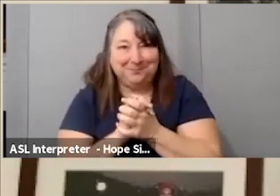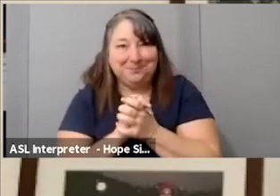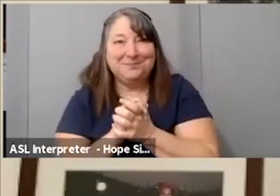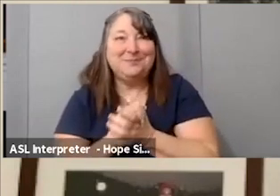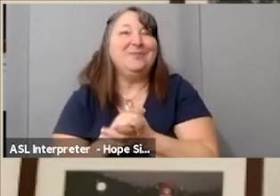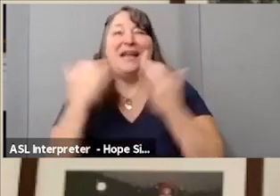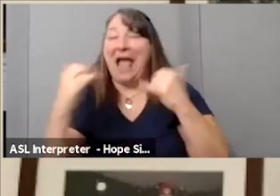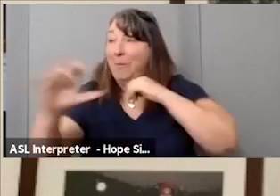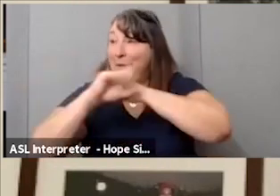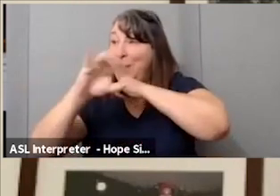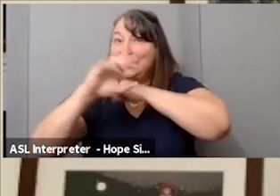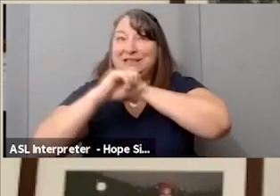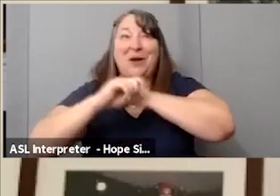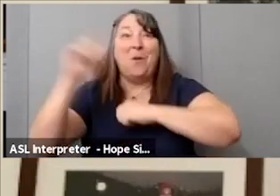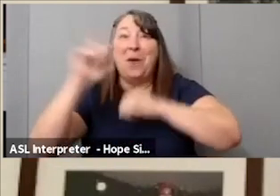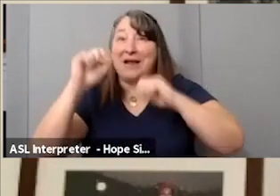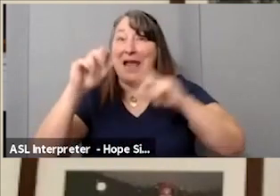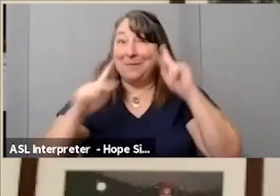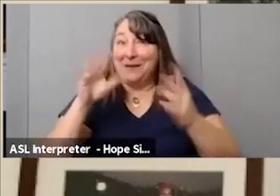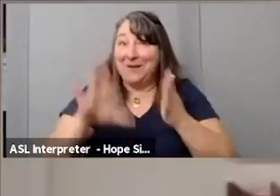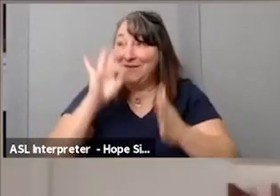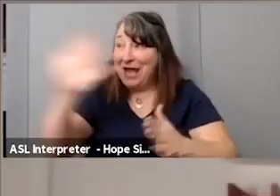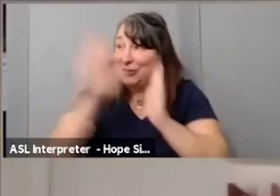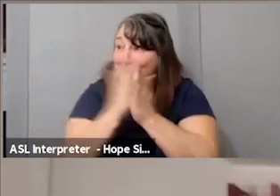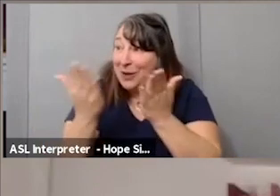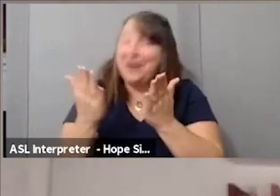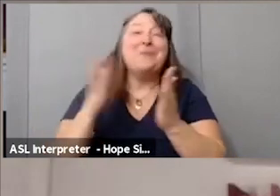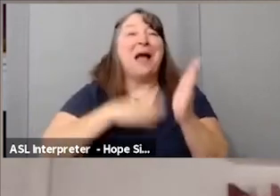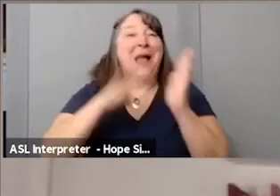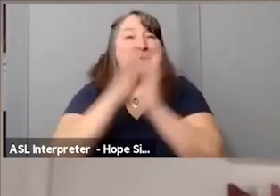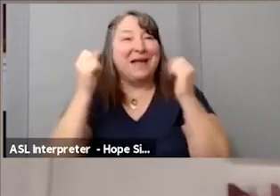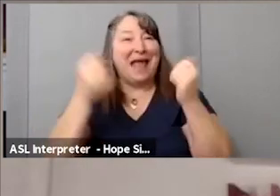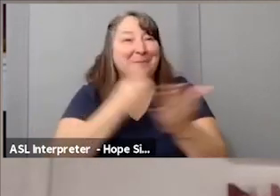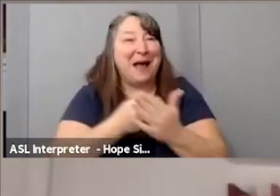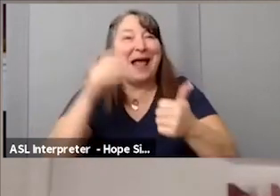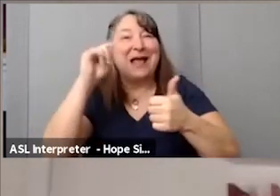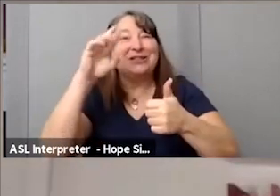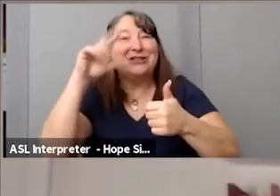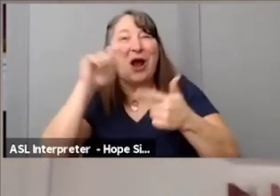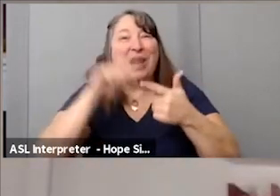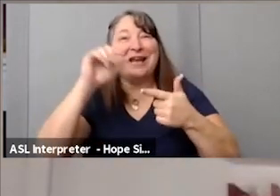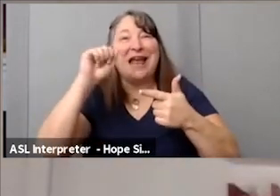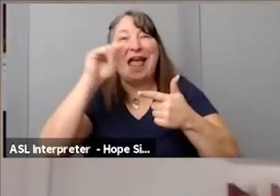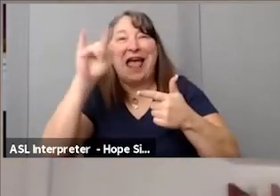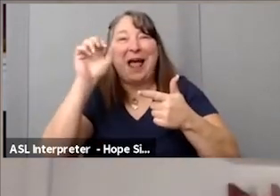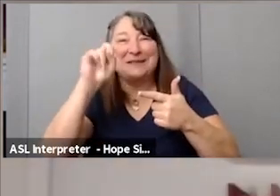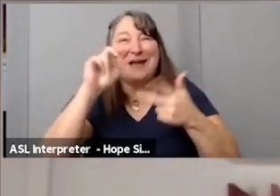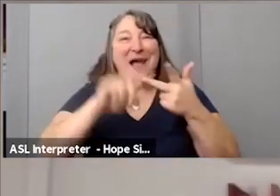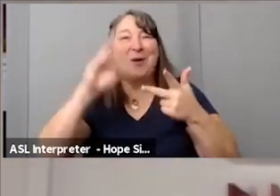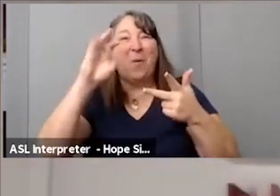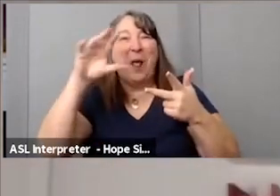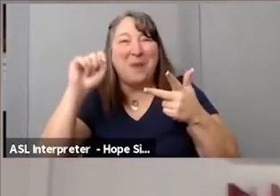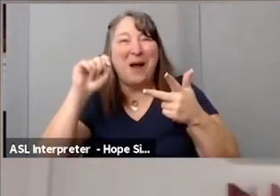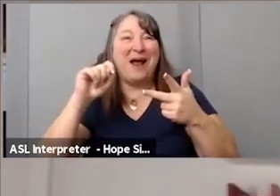promotion. Where can people find that book? The book is available at Target, Amazon, Walmart, and basically anywhere. It's called Marley